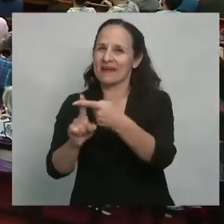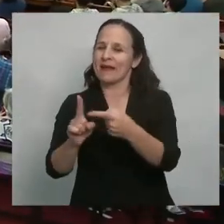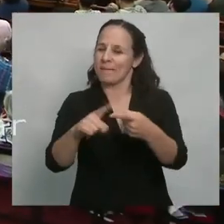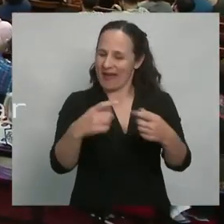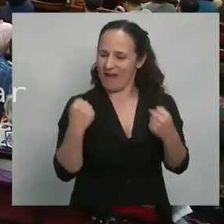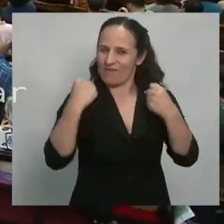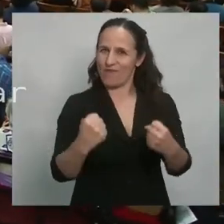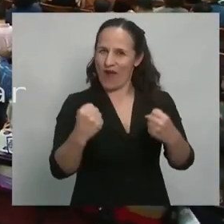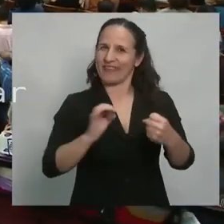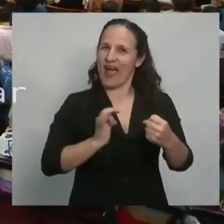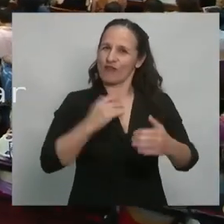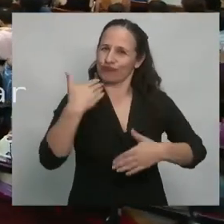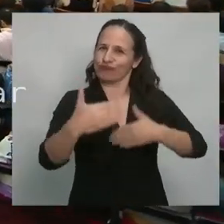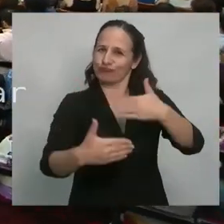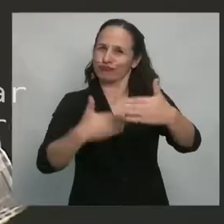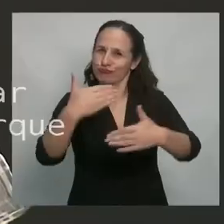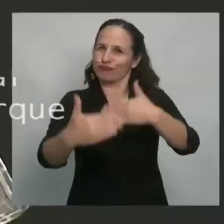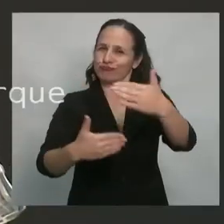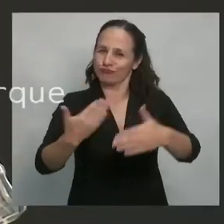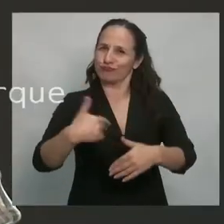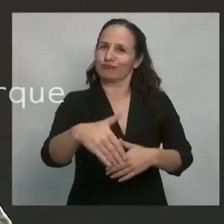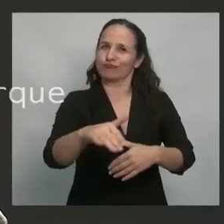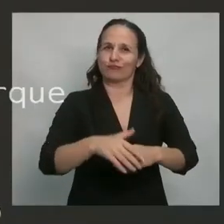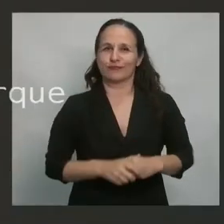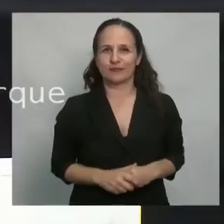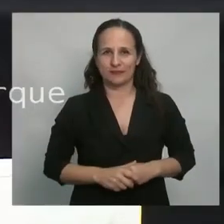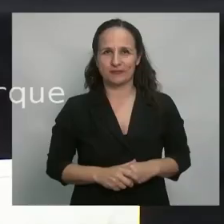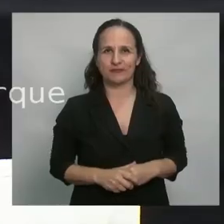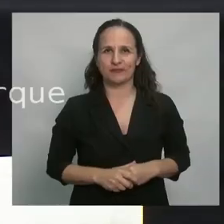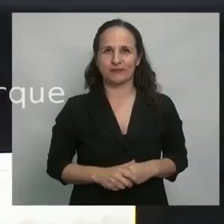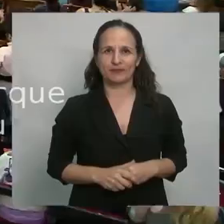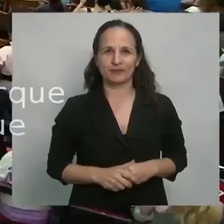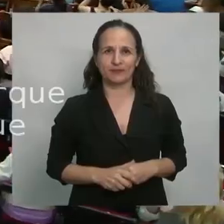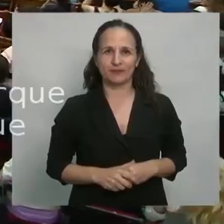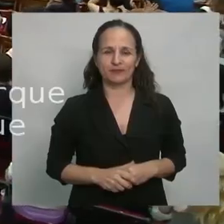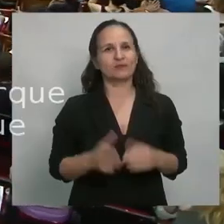decades to come. Salam, shukran, gracias.